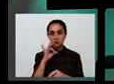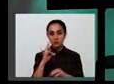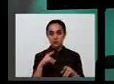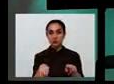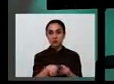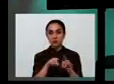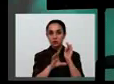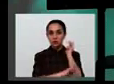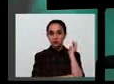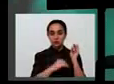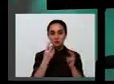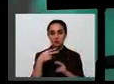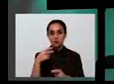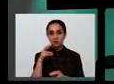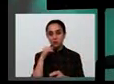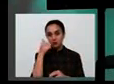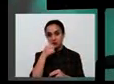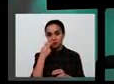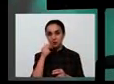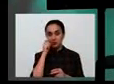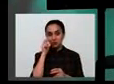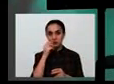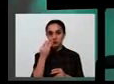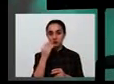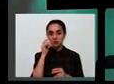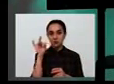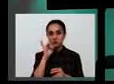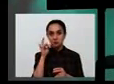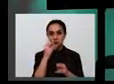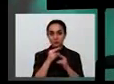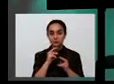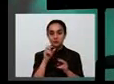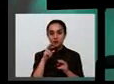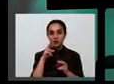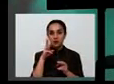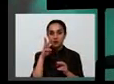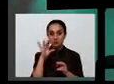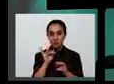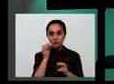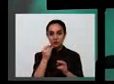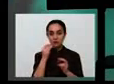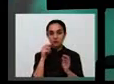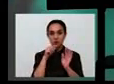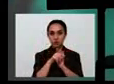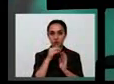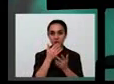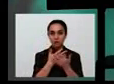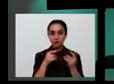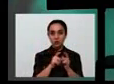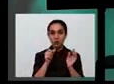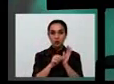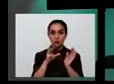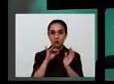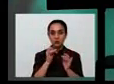20-asrning oxirgi 20 yilida Xitoy Xalq Respublikasining yalpi ichki mahsuloti 6 martadan ko'ra